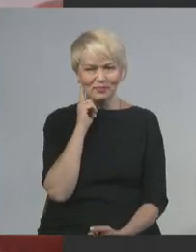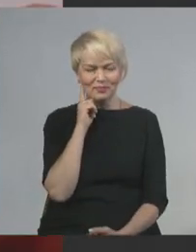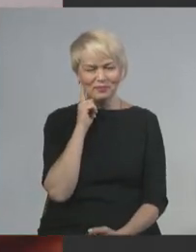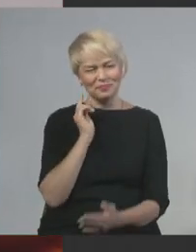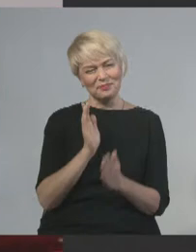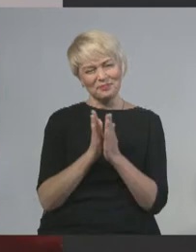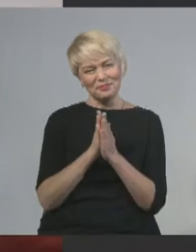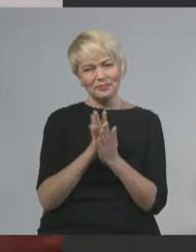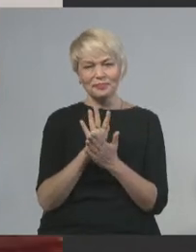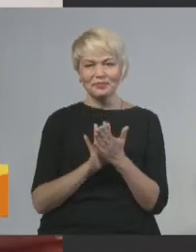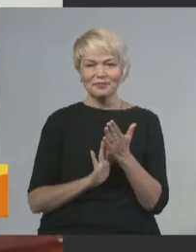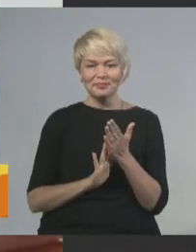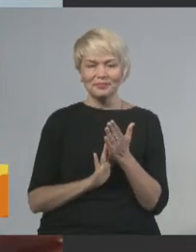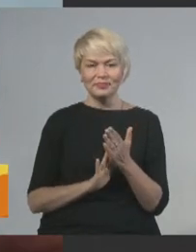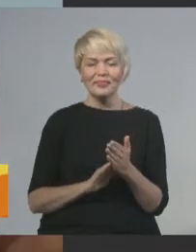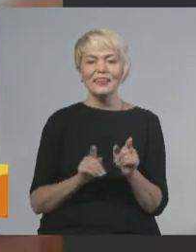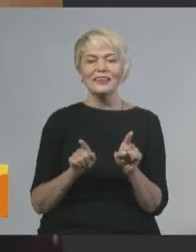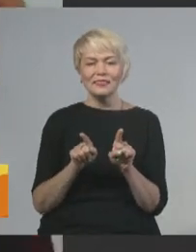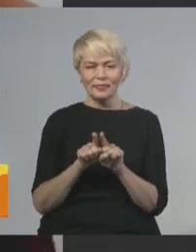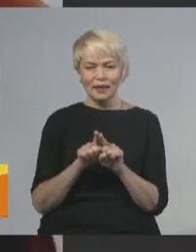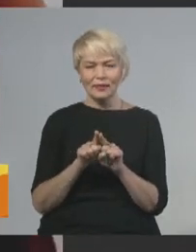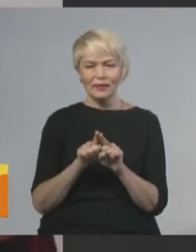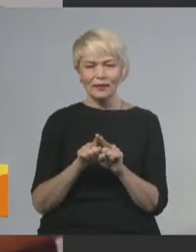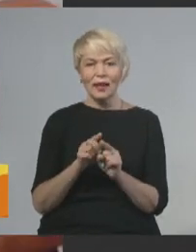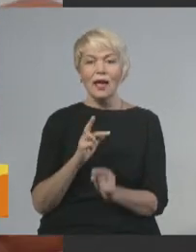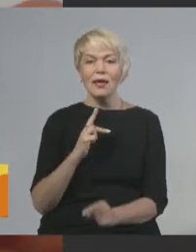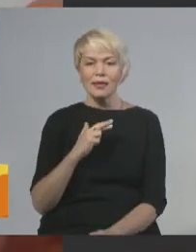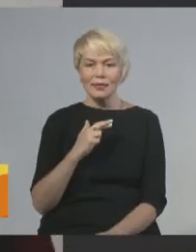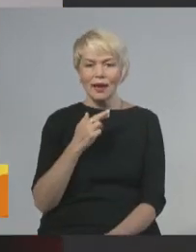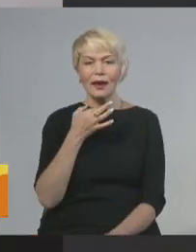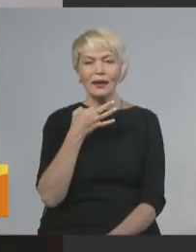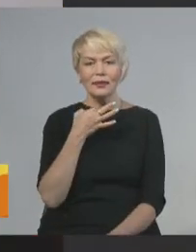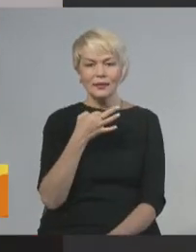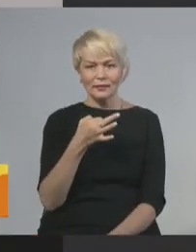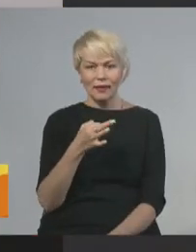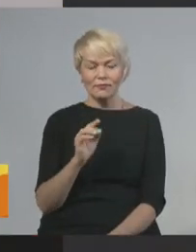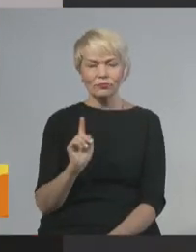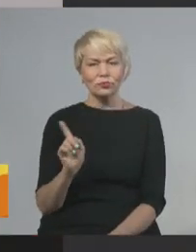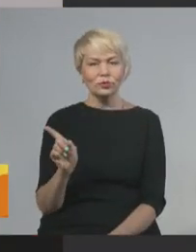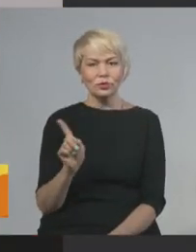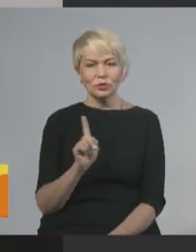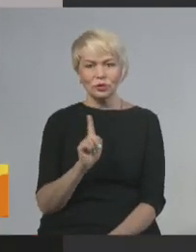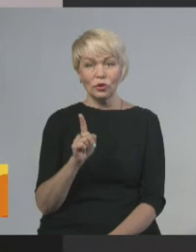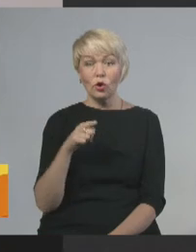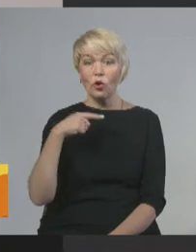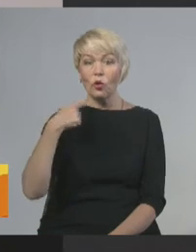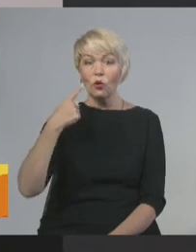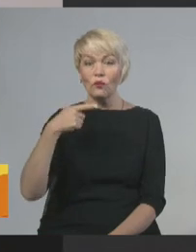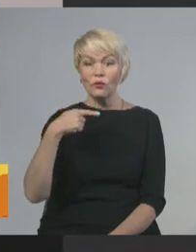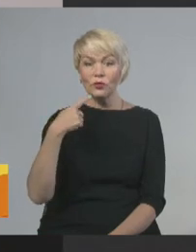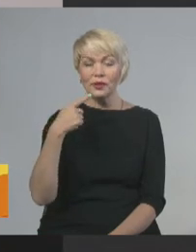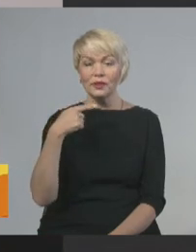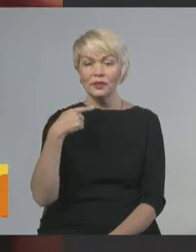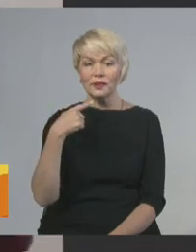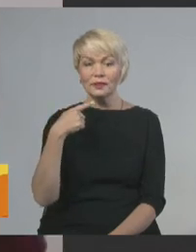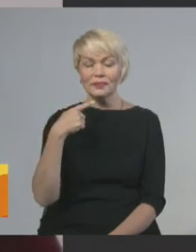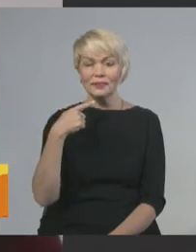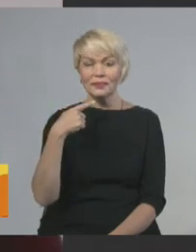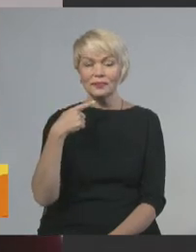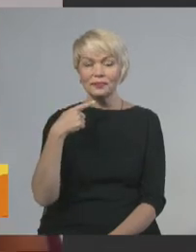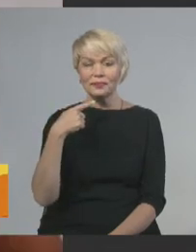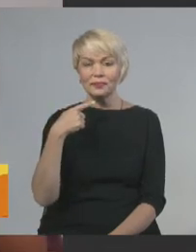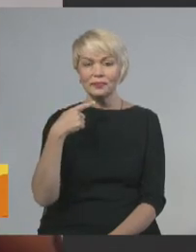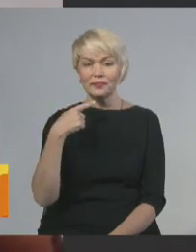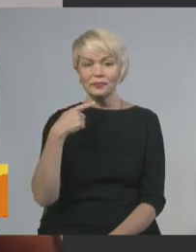uh so yes i was saying that talking to talking about uh our public uh mid